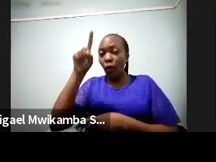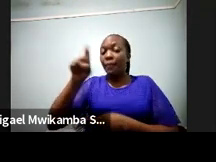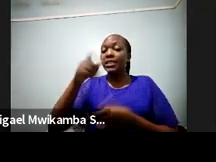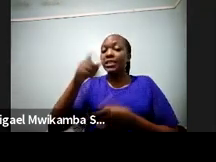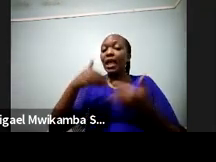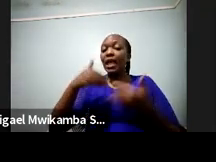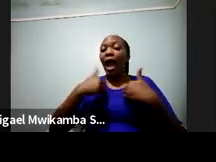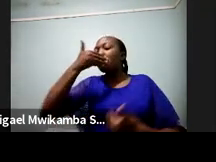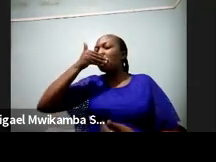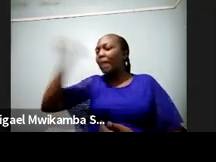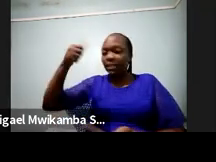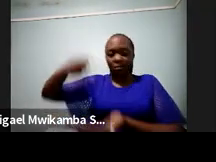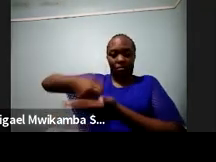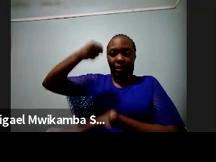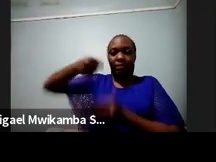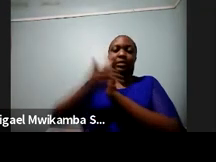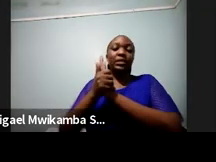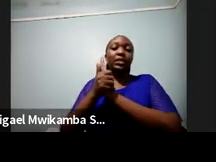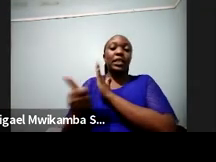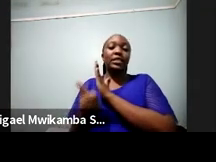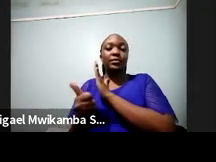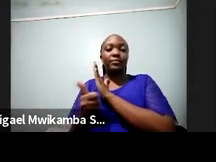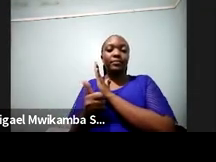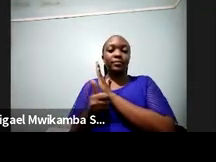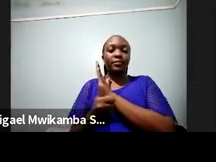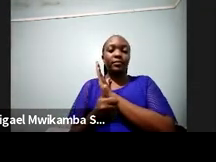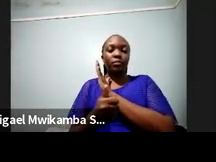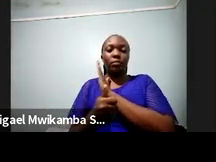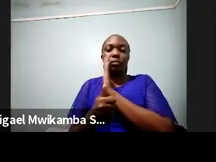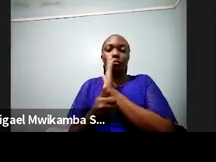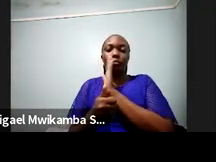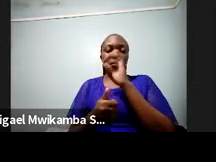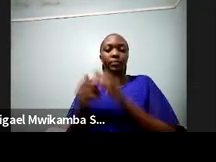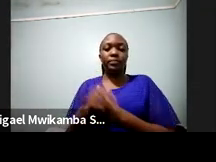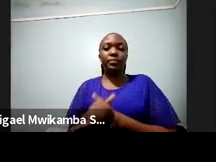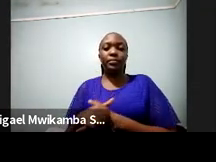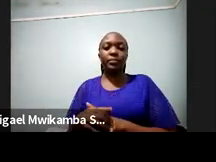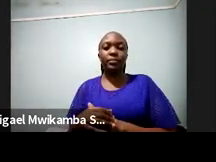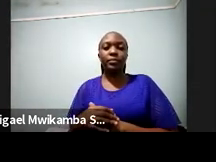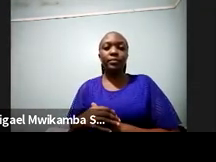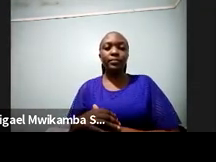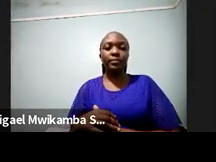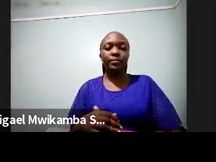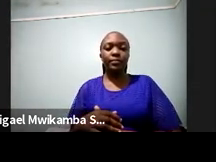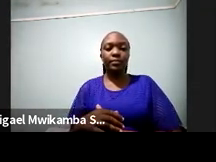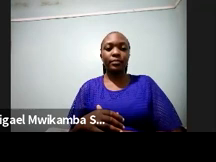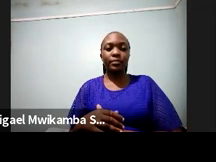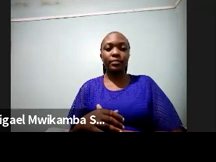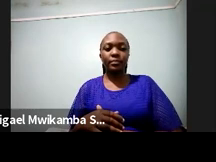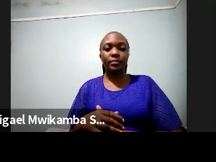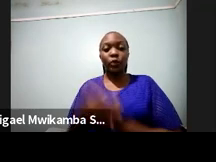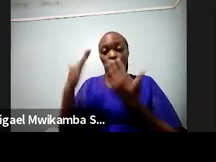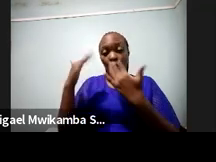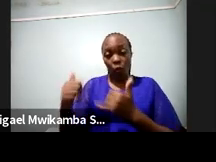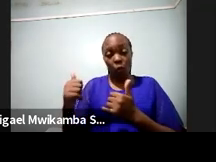opportunity cost and know where your priorities are and know where your needs and wants are, so that you know how to put the money where it is